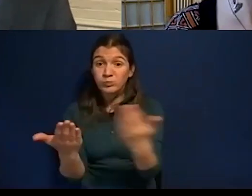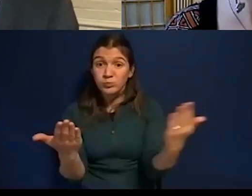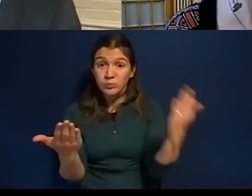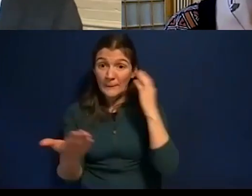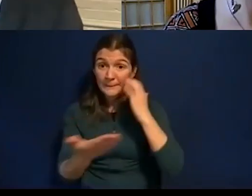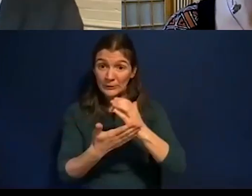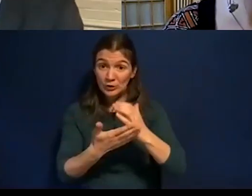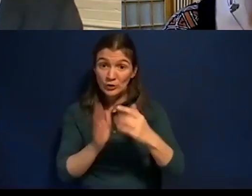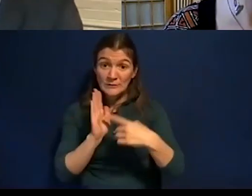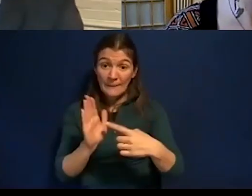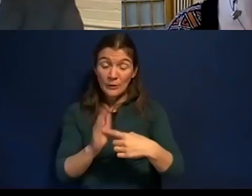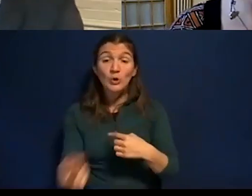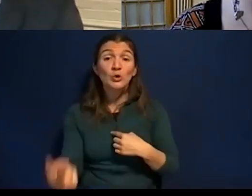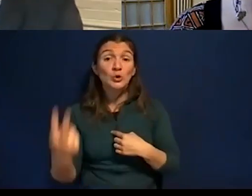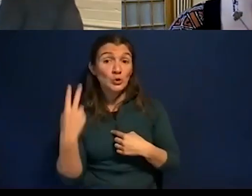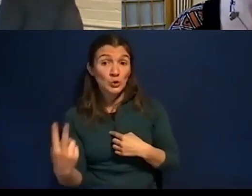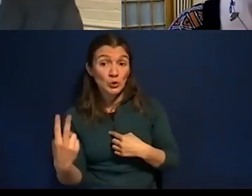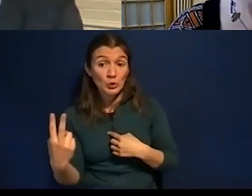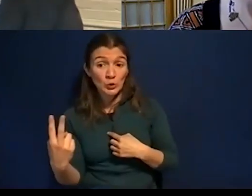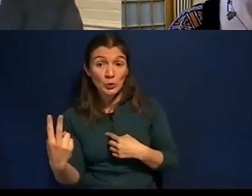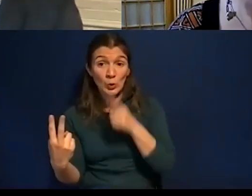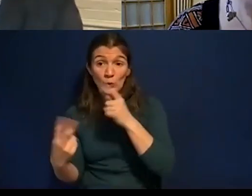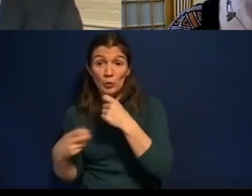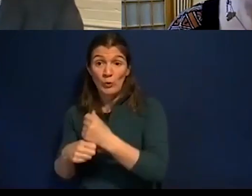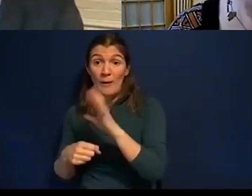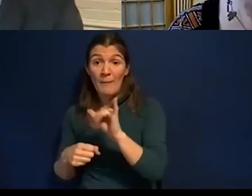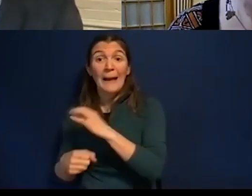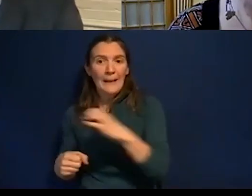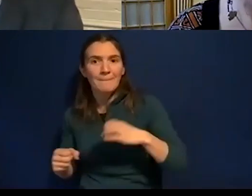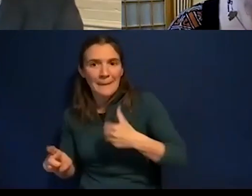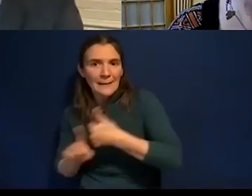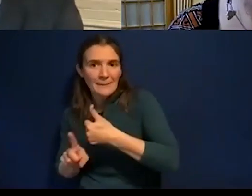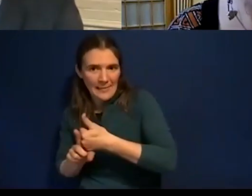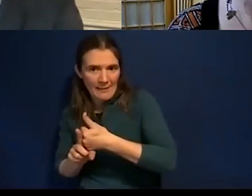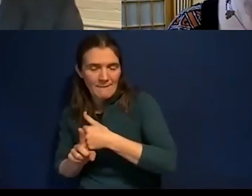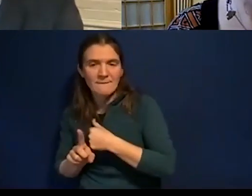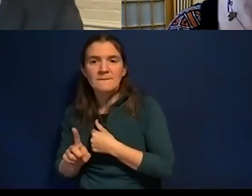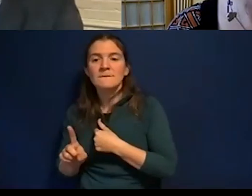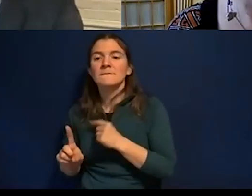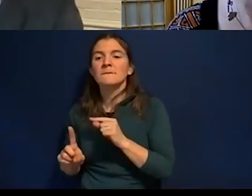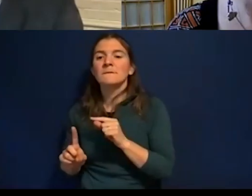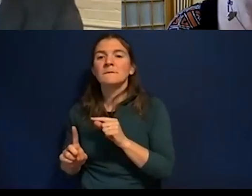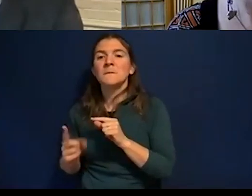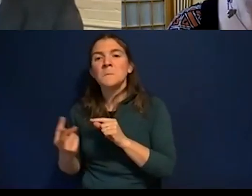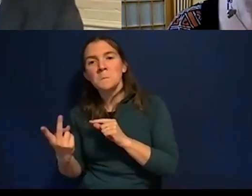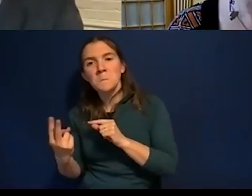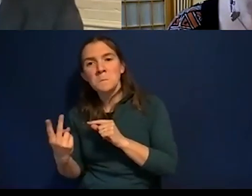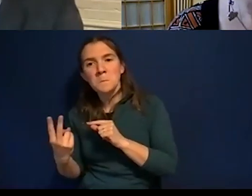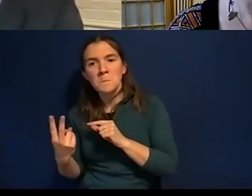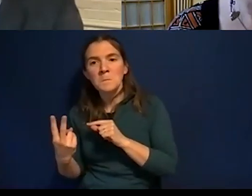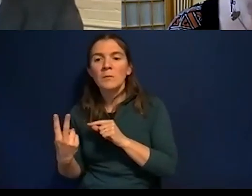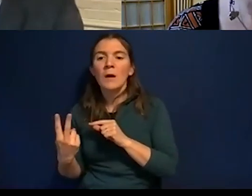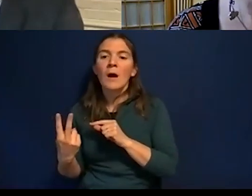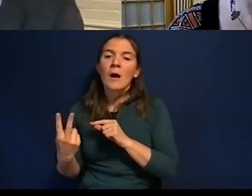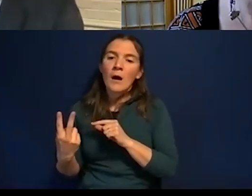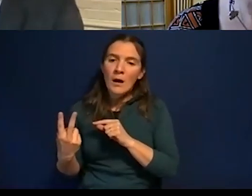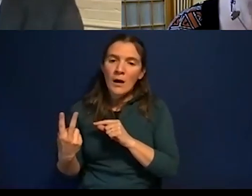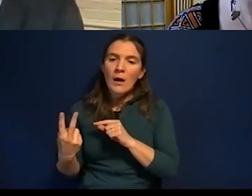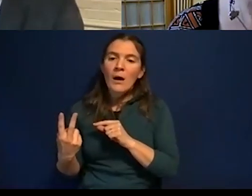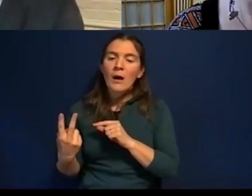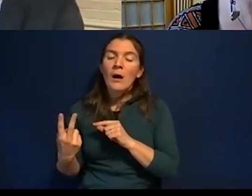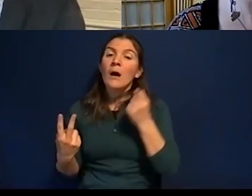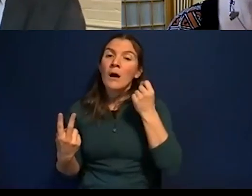the two that were created by one of the committee members may have the